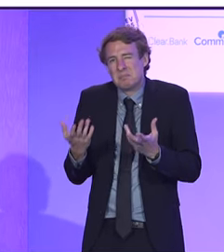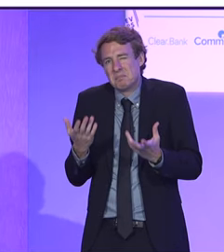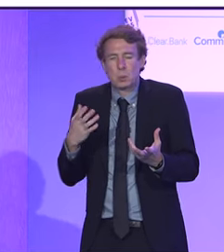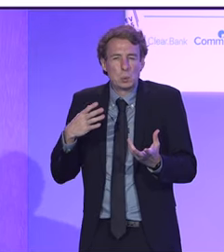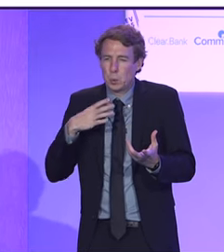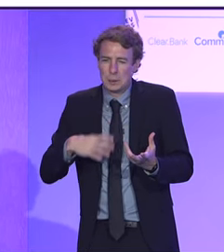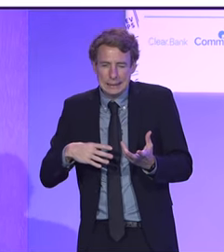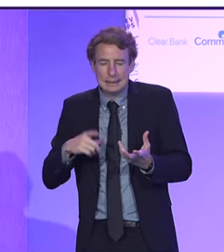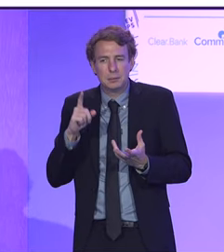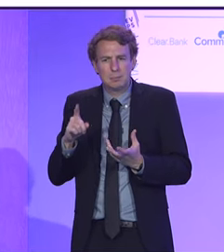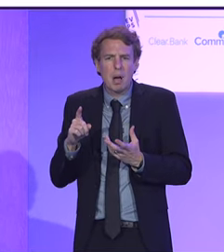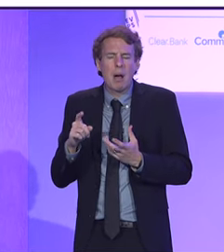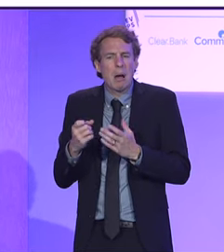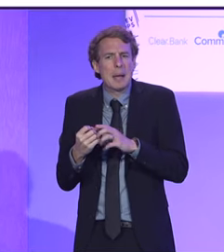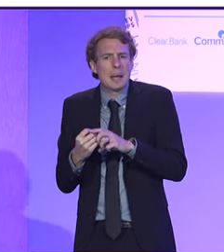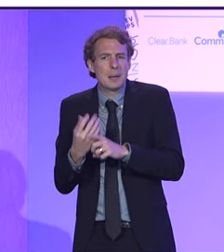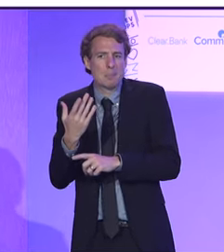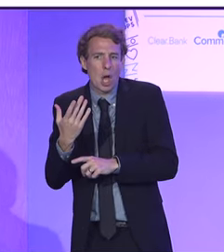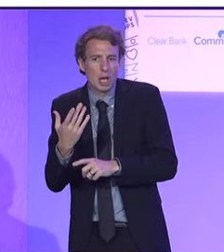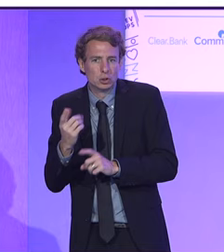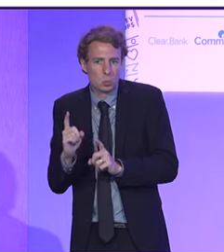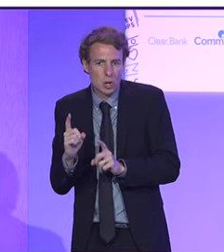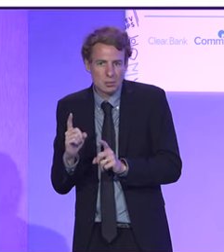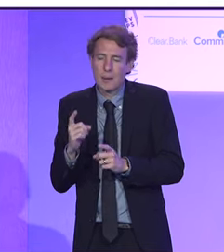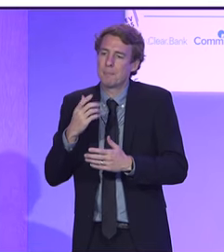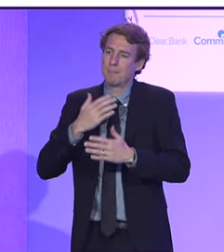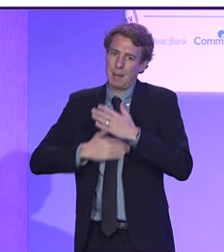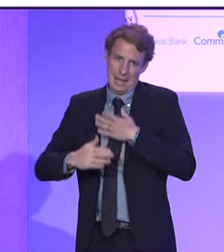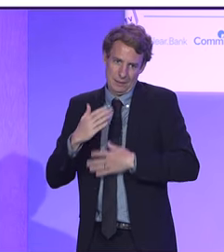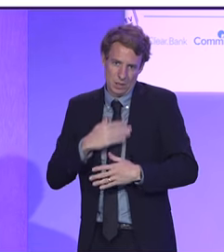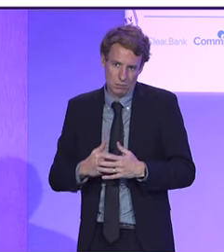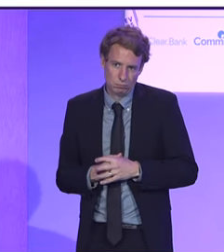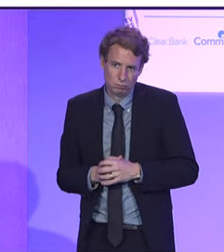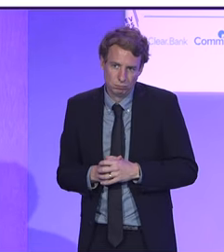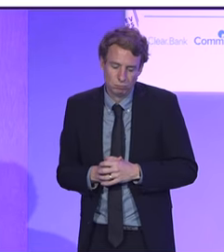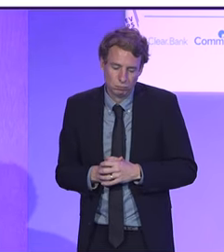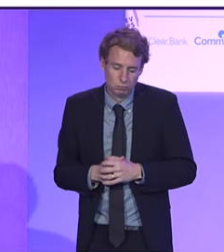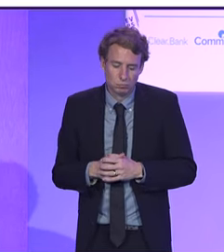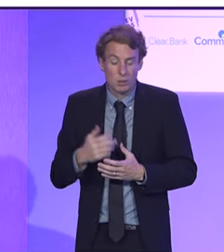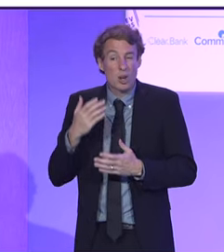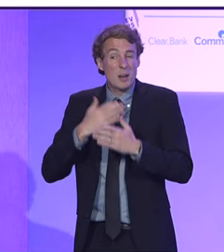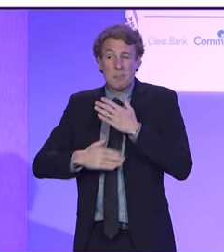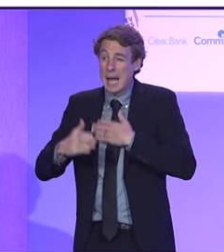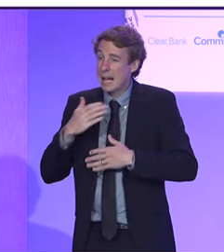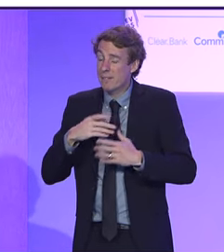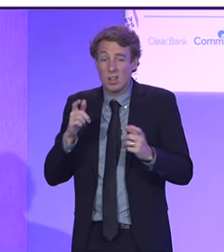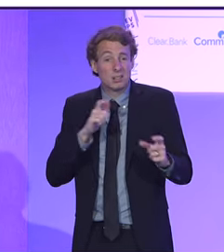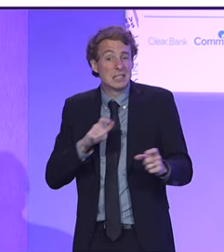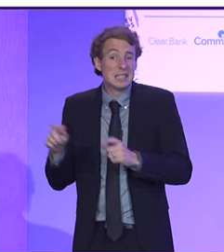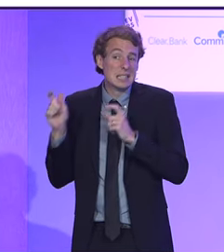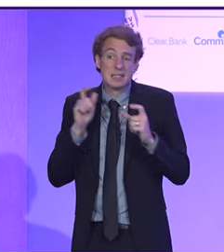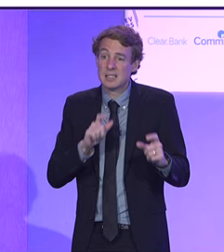just emerges from systems, which is behavior. And behavior is very consistent. Even if in and outflow